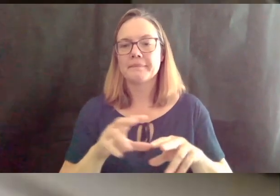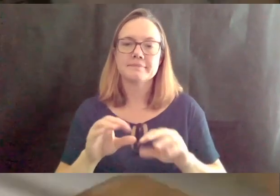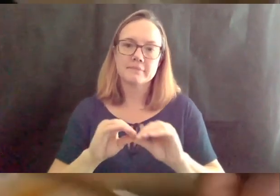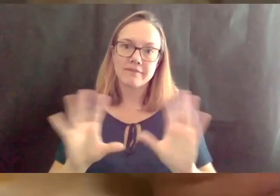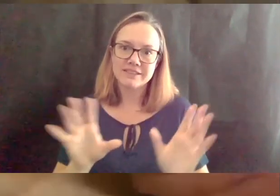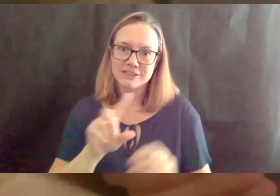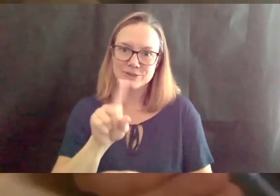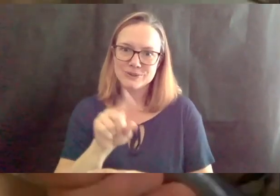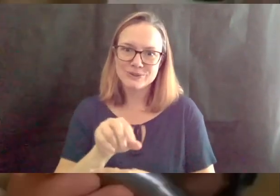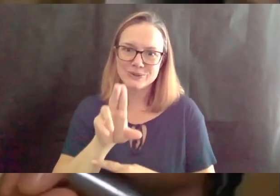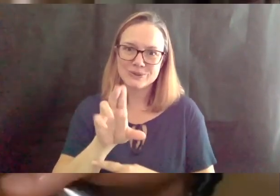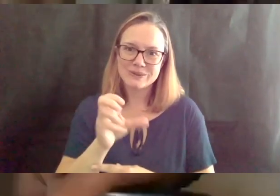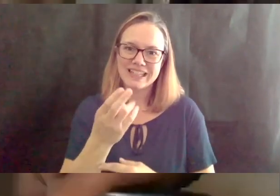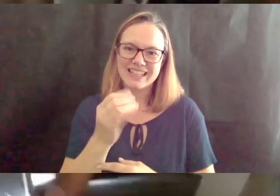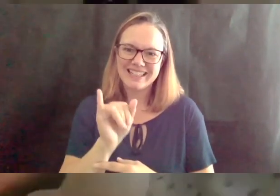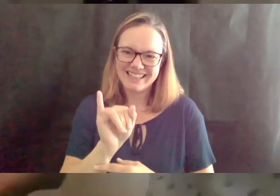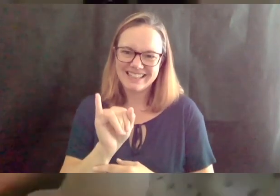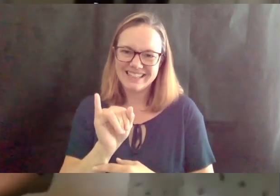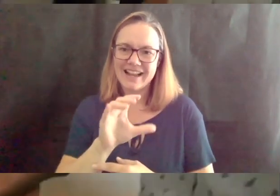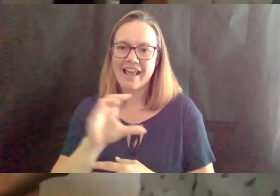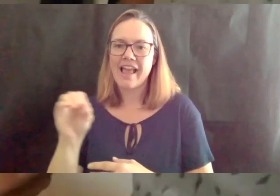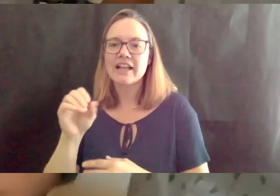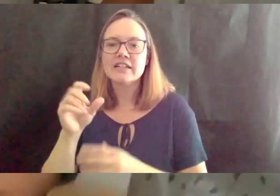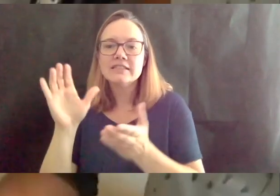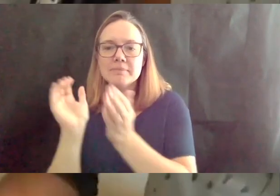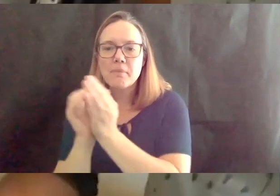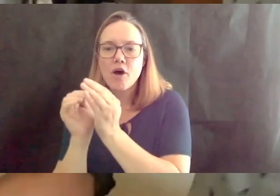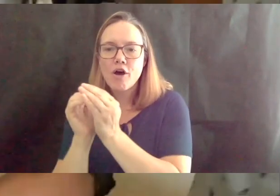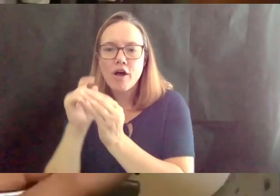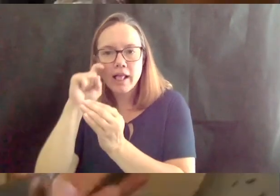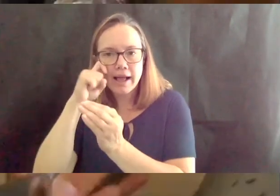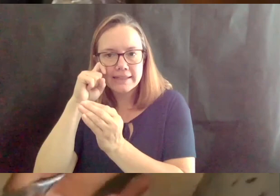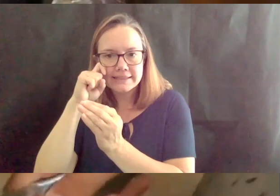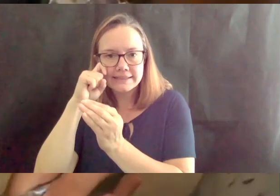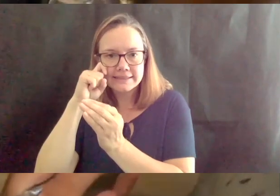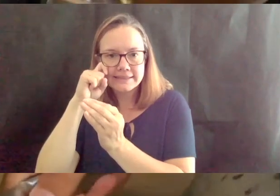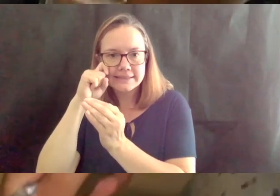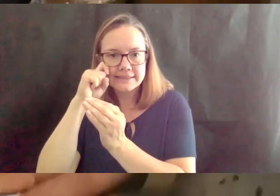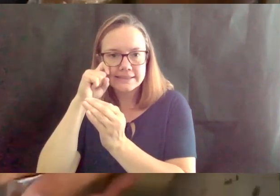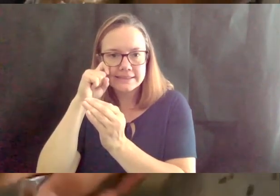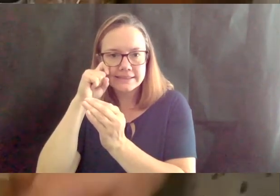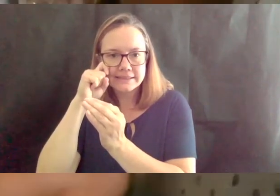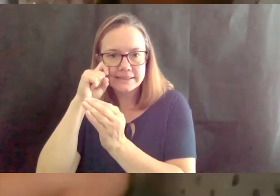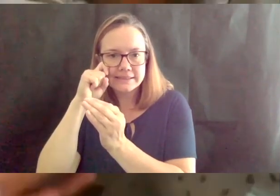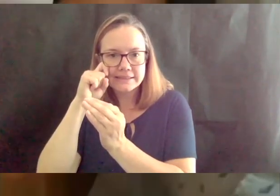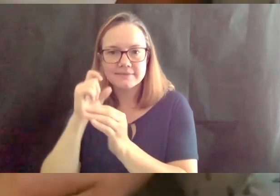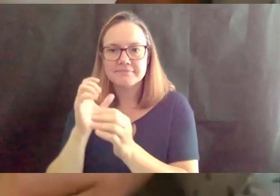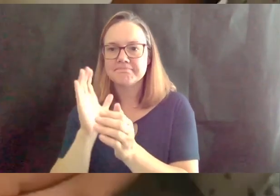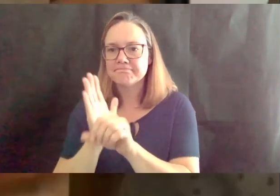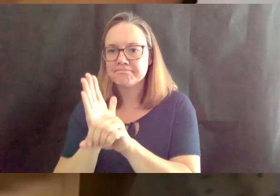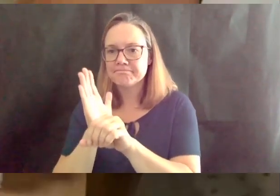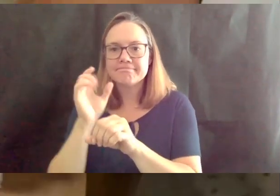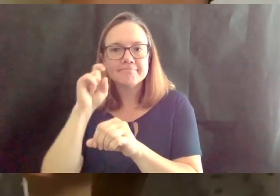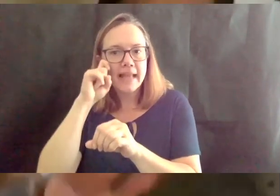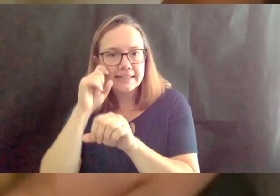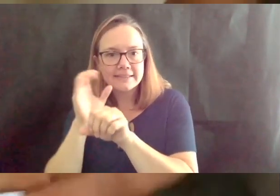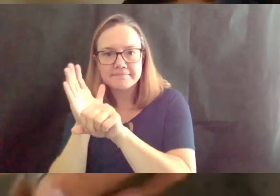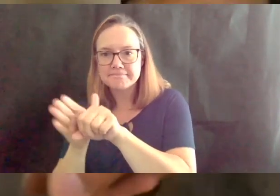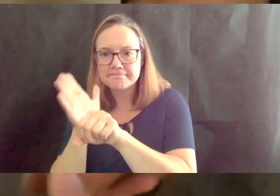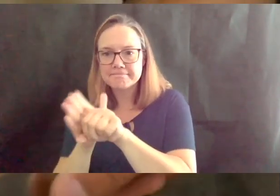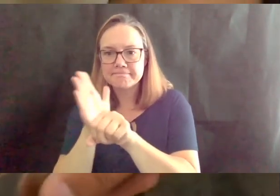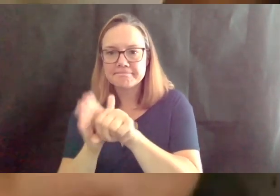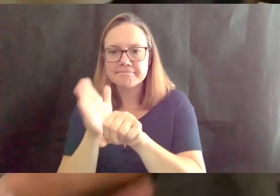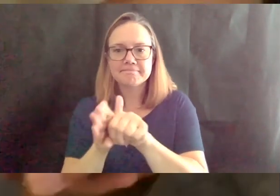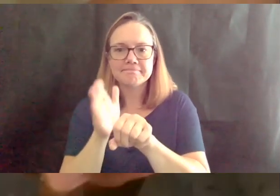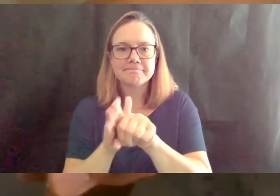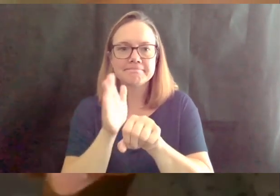zucchinis and then a small onion. So I'm just going to cut this up into smaller pieces. It